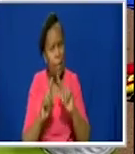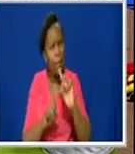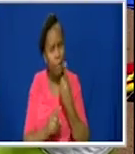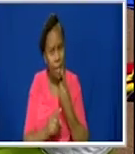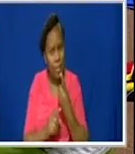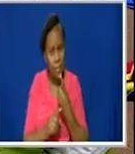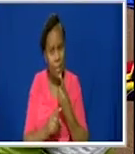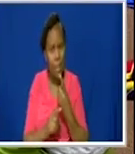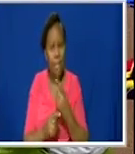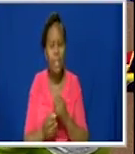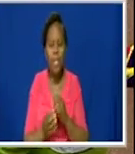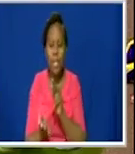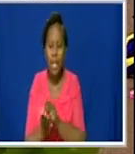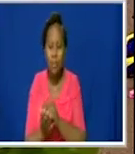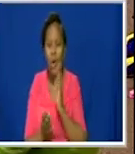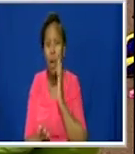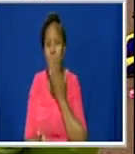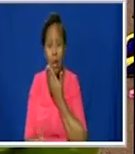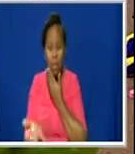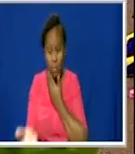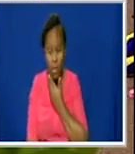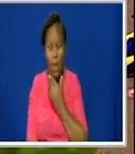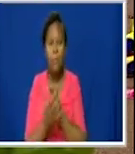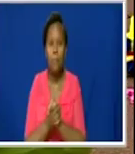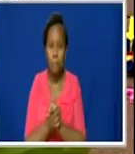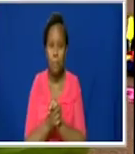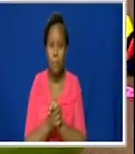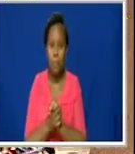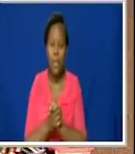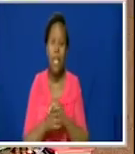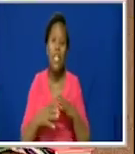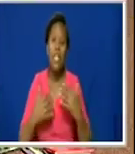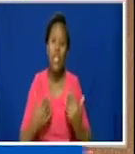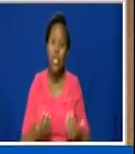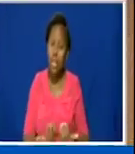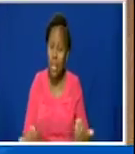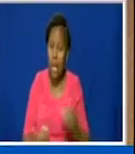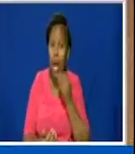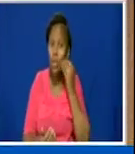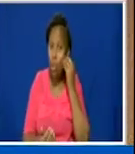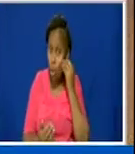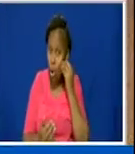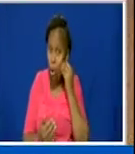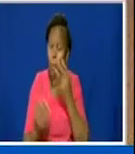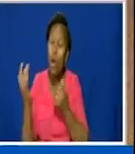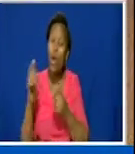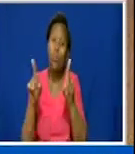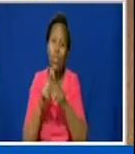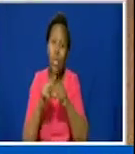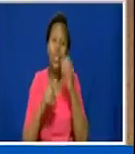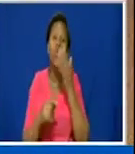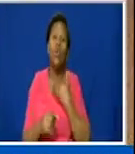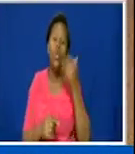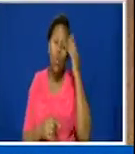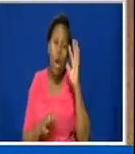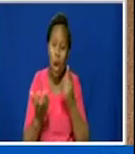us place your crayons here. Okay. Yeah. And kids at home, I hope you're also ready to learn how to count with me today. Are